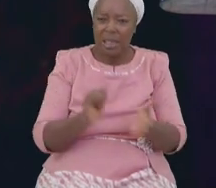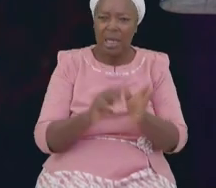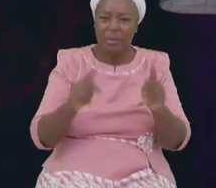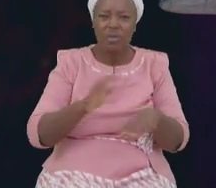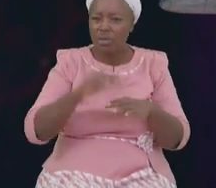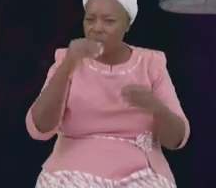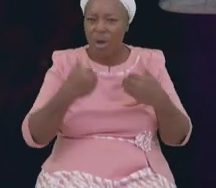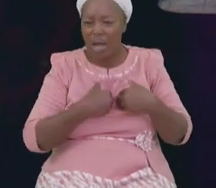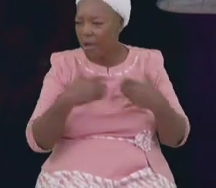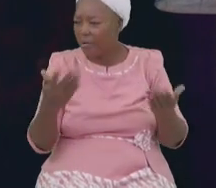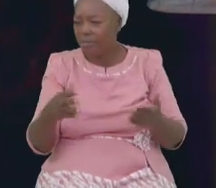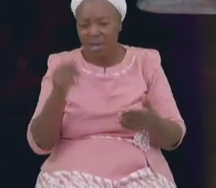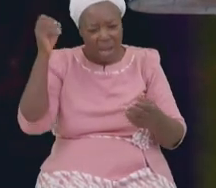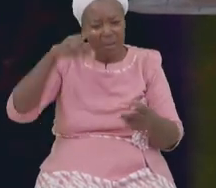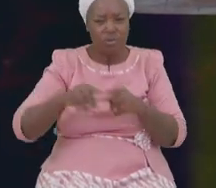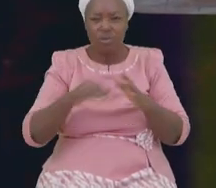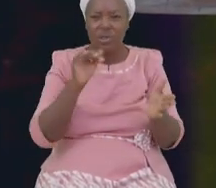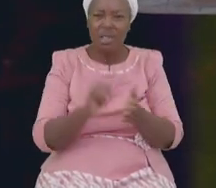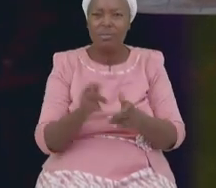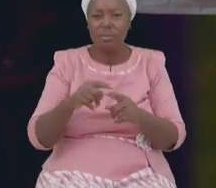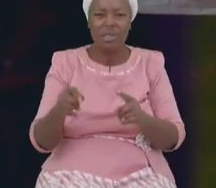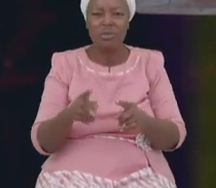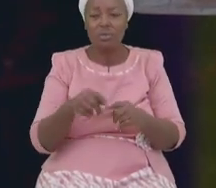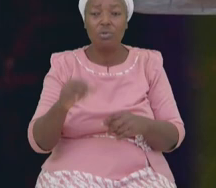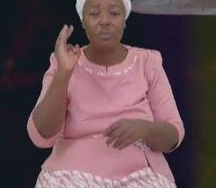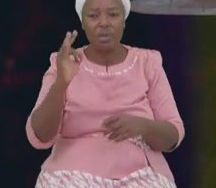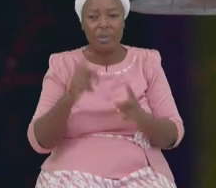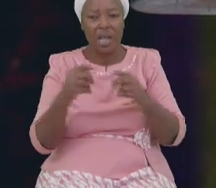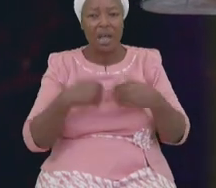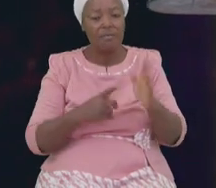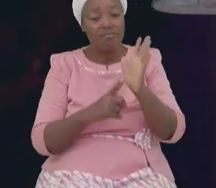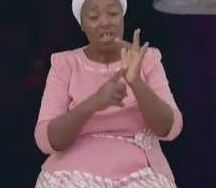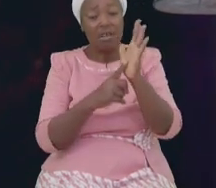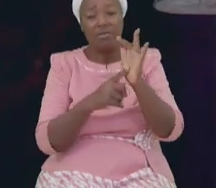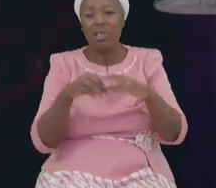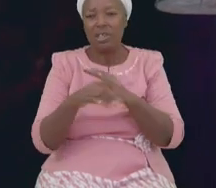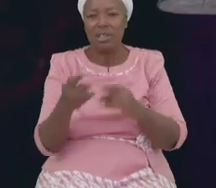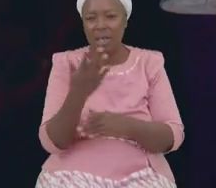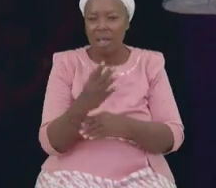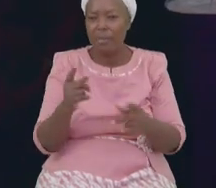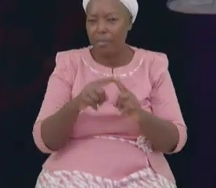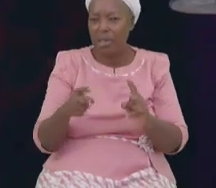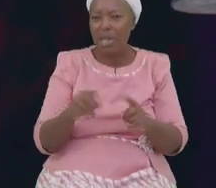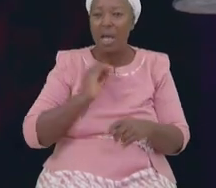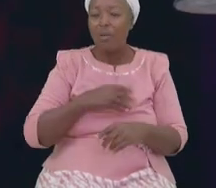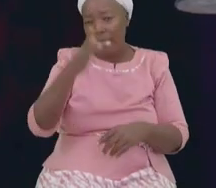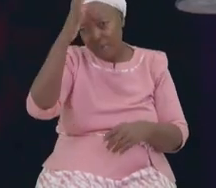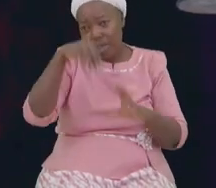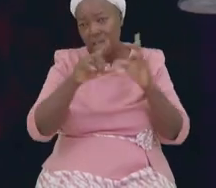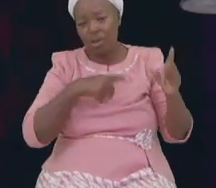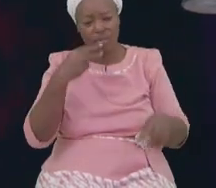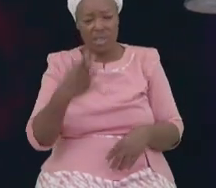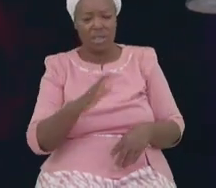And he had candles in their hands. And I was there because I didn't have any program that